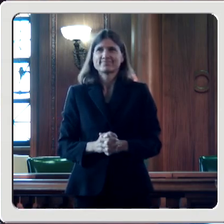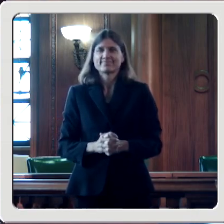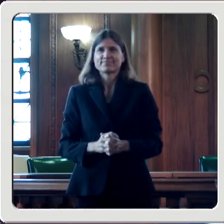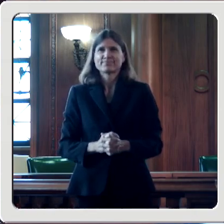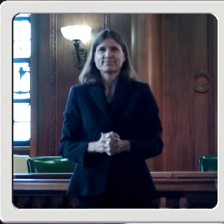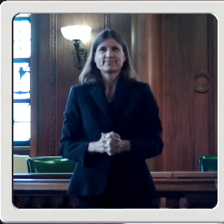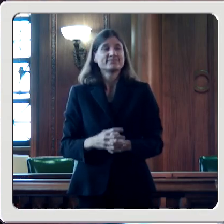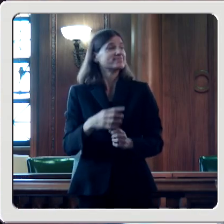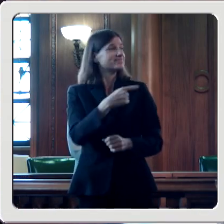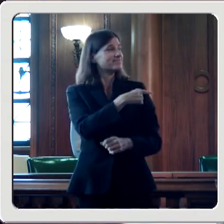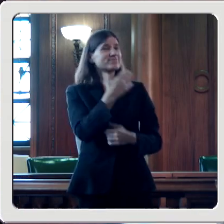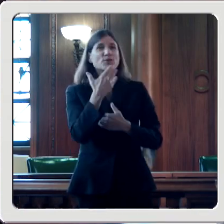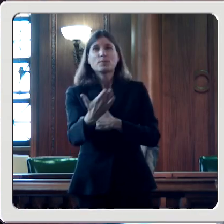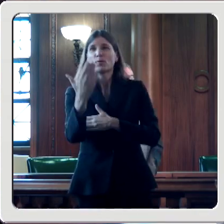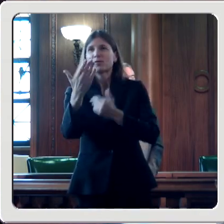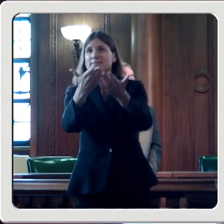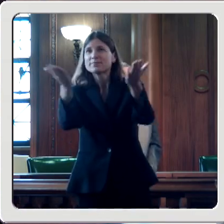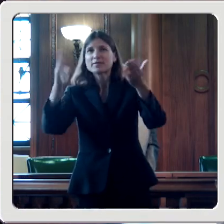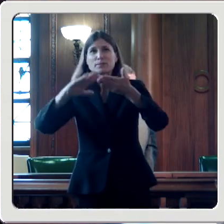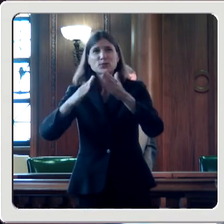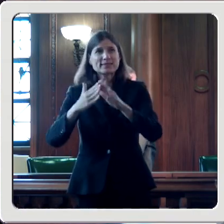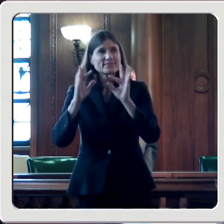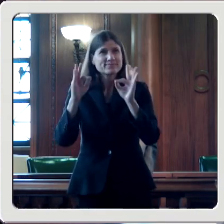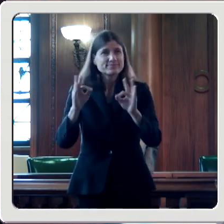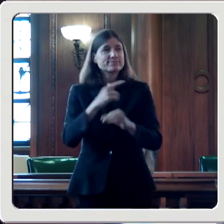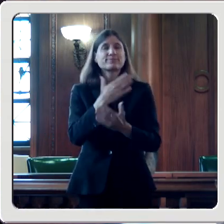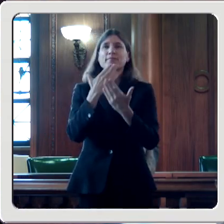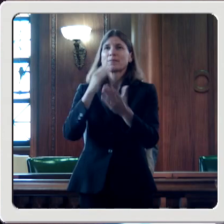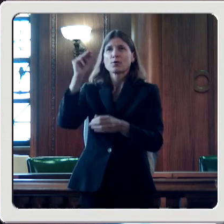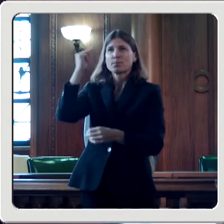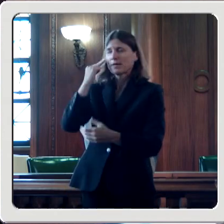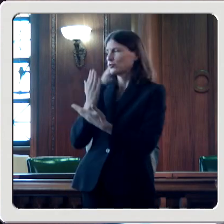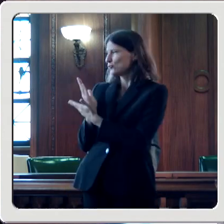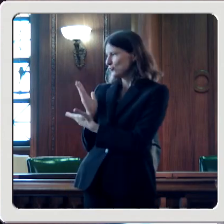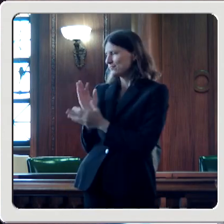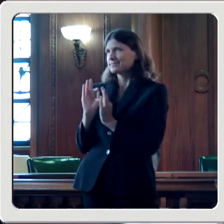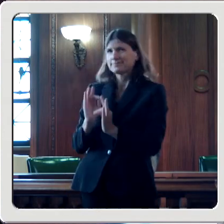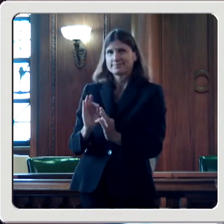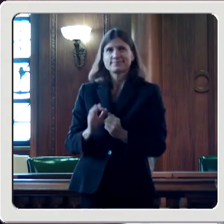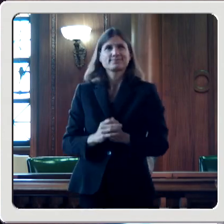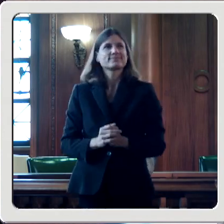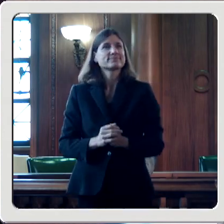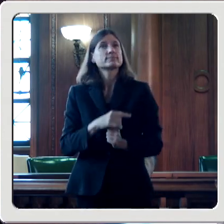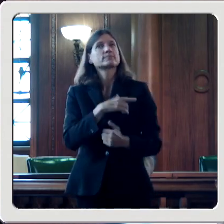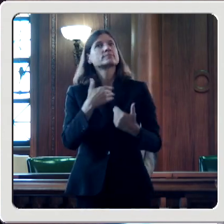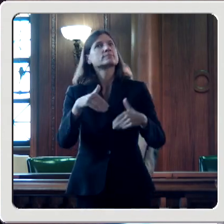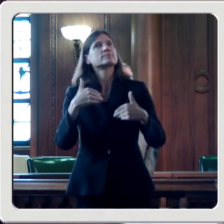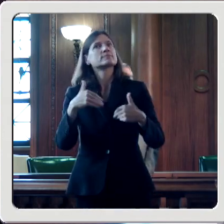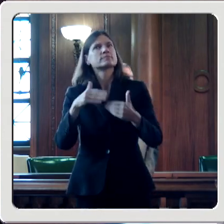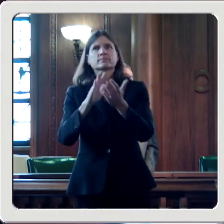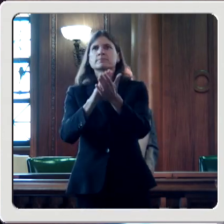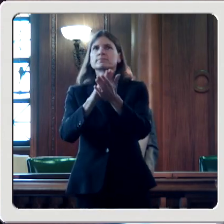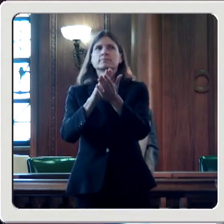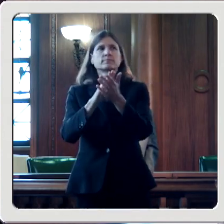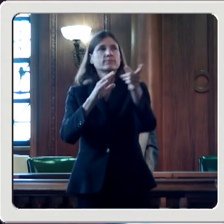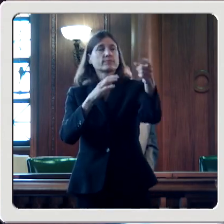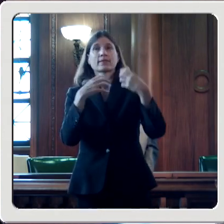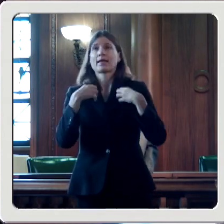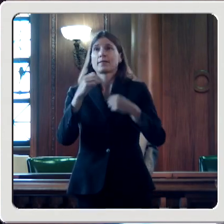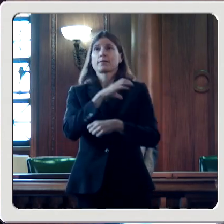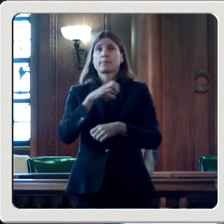Good morning, everyone. And Mayor, thank you. And I want to commend you and Commissioner Calton-Harris and your entire